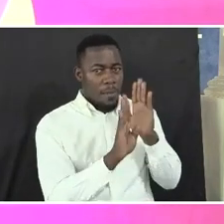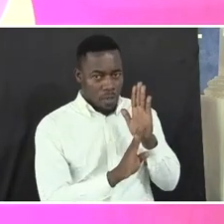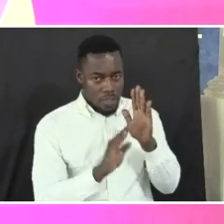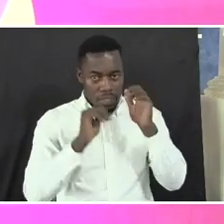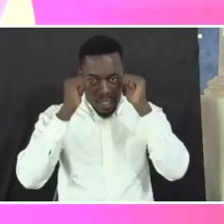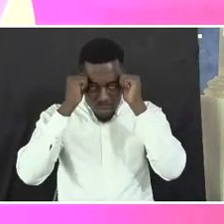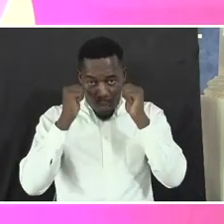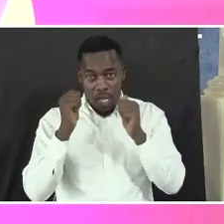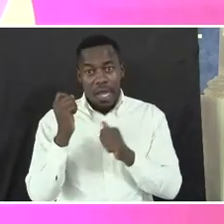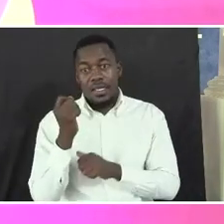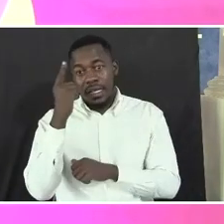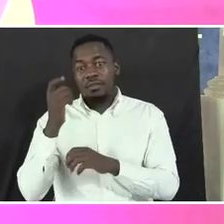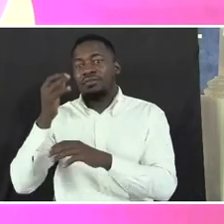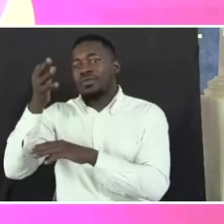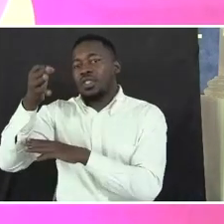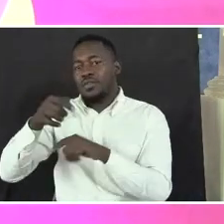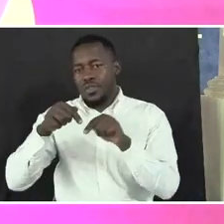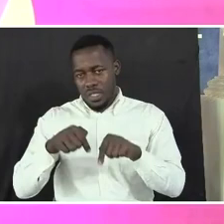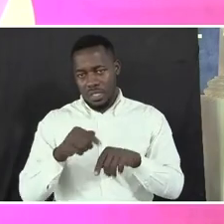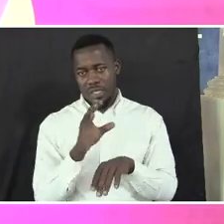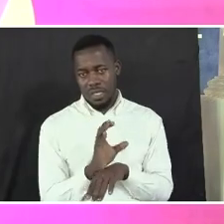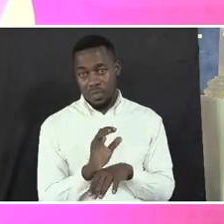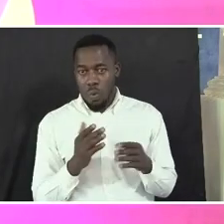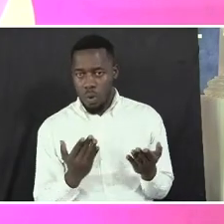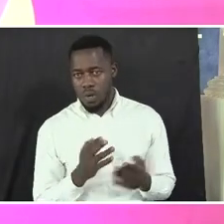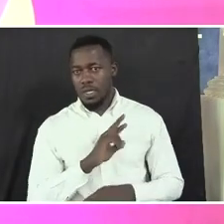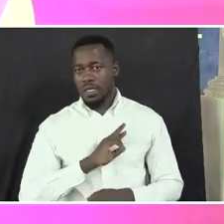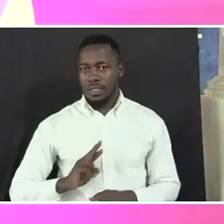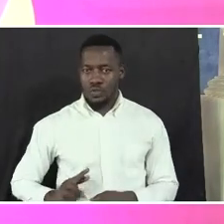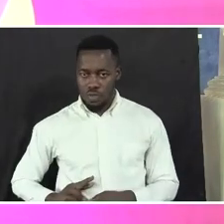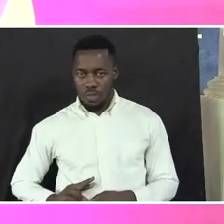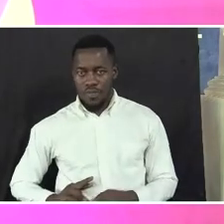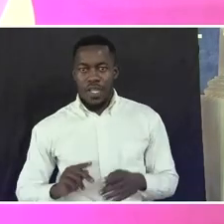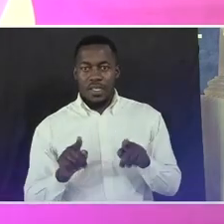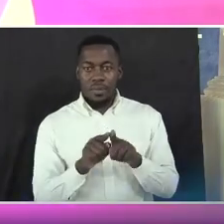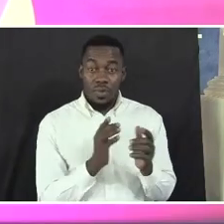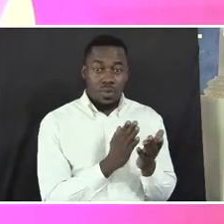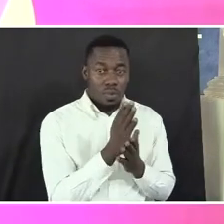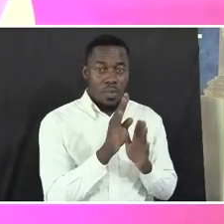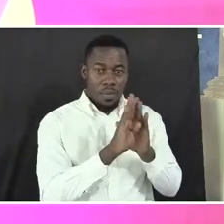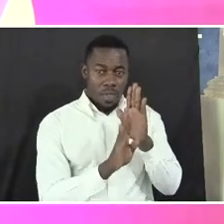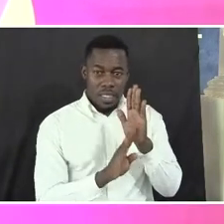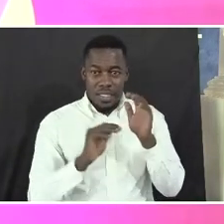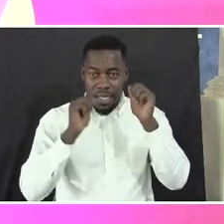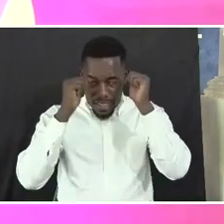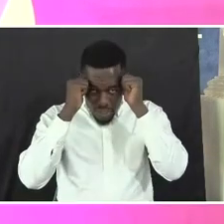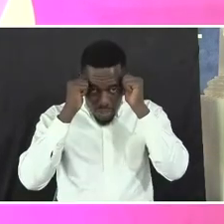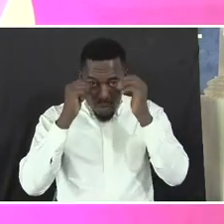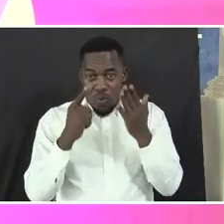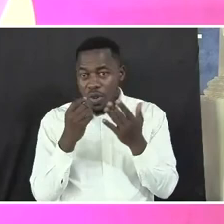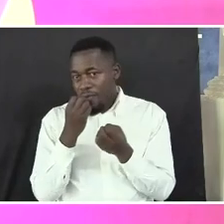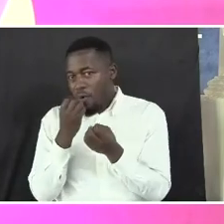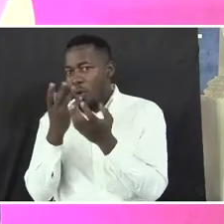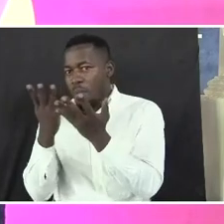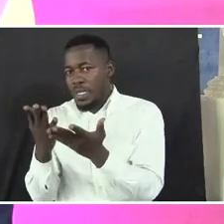going. It is through reading that nations are kept informed. It was through reading